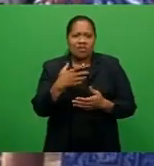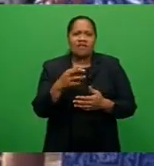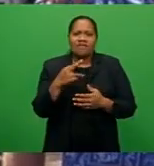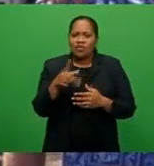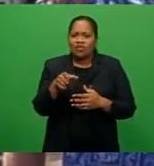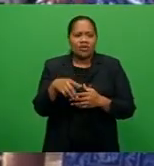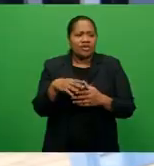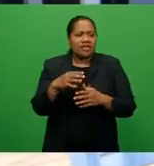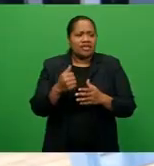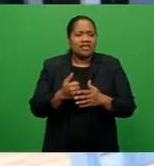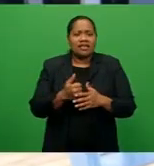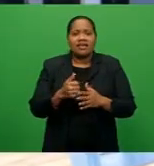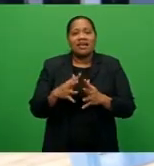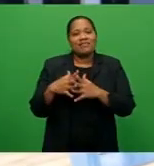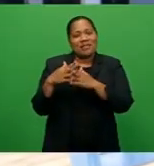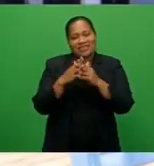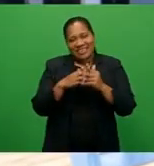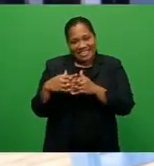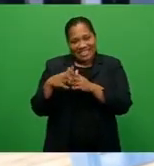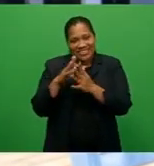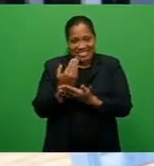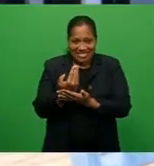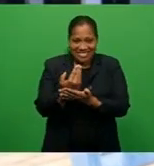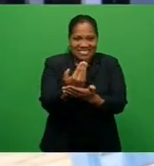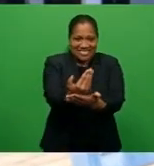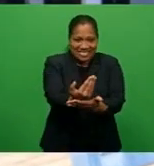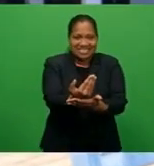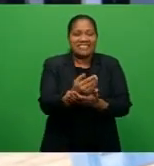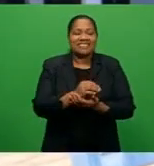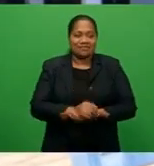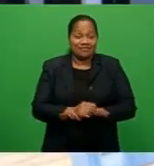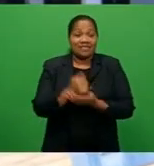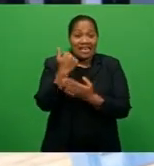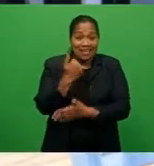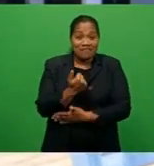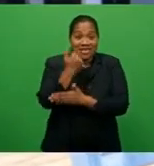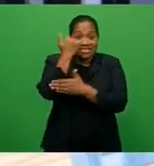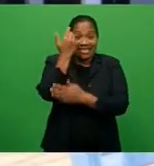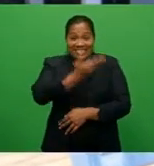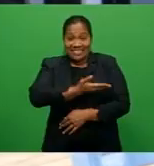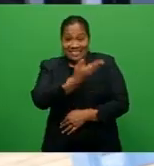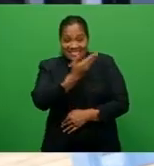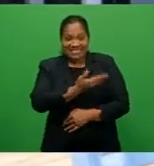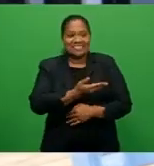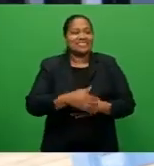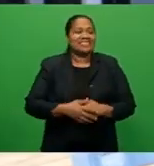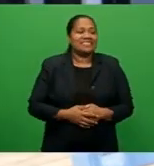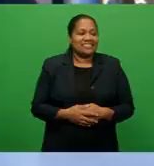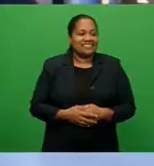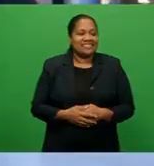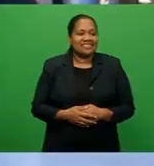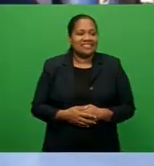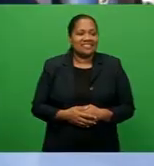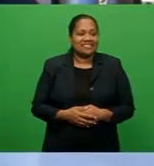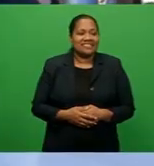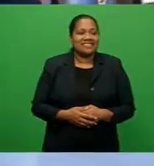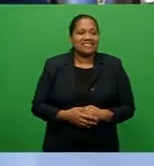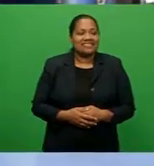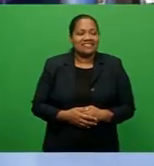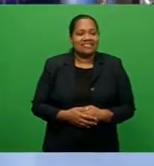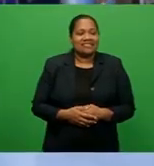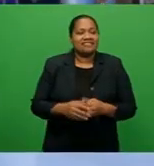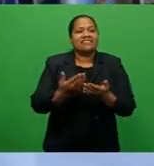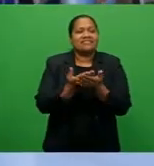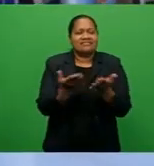yachties. I hope to help tell the story about the goodness of the Blue Lane and how it works, and have many great